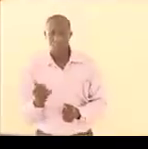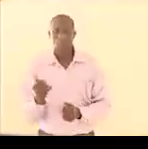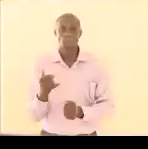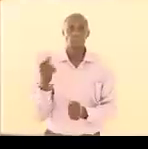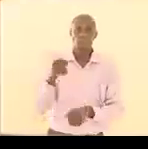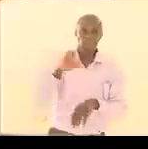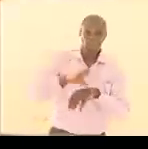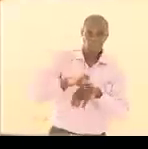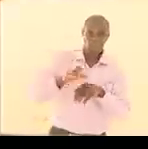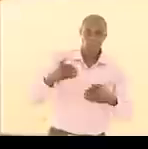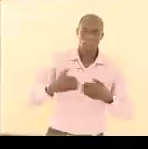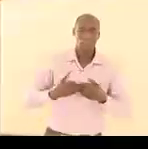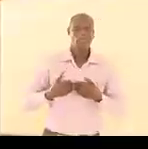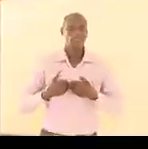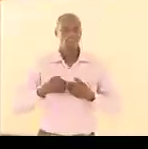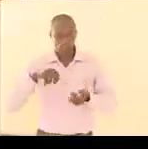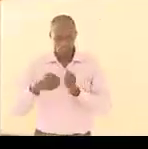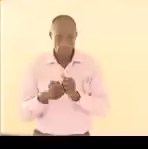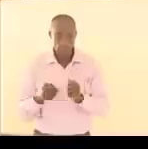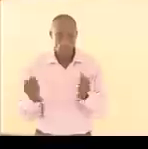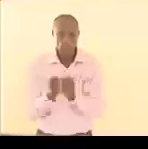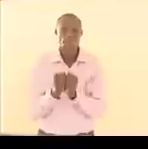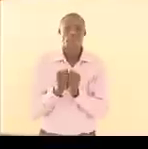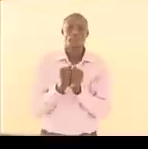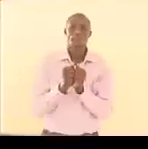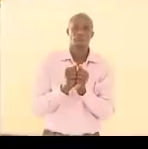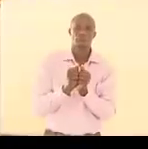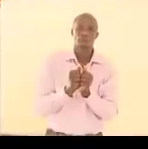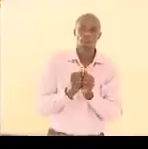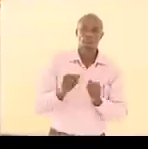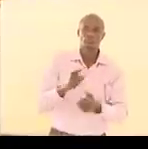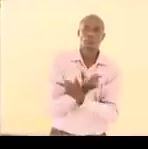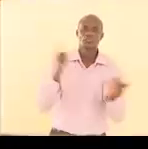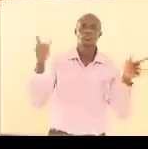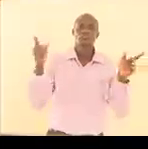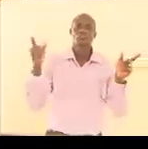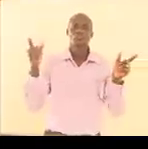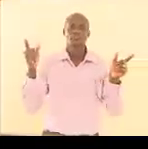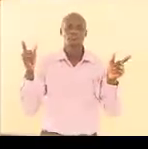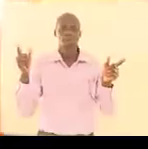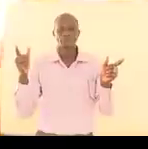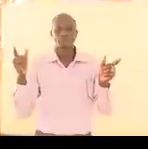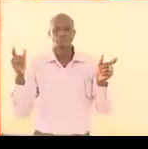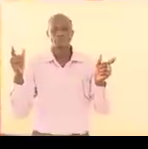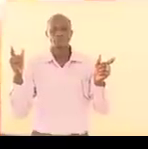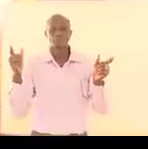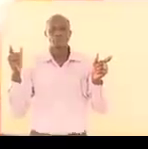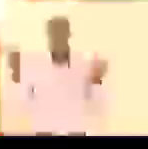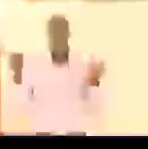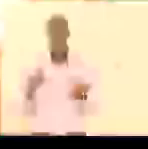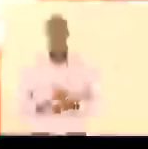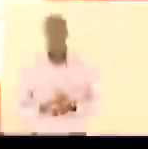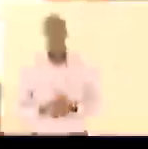atheistic communism, the church has a problem with it. The church also has a problem with liberal capitalism. I hope you know